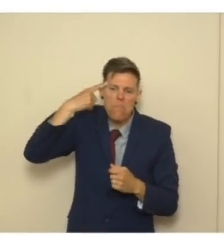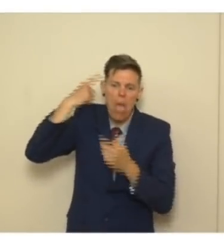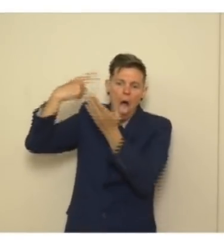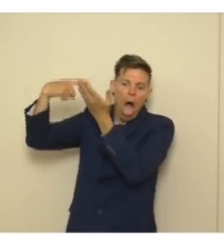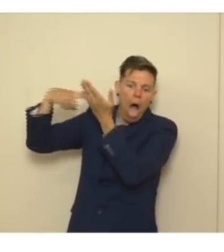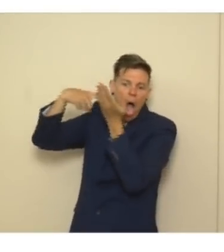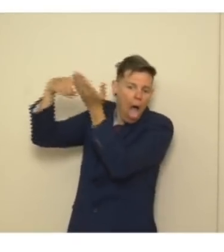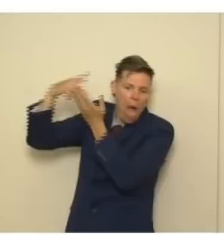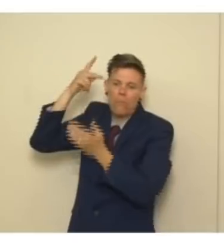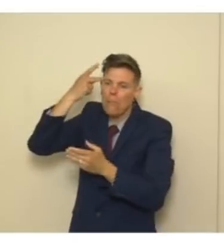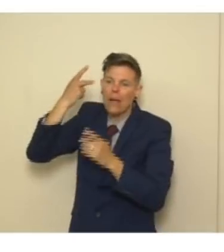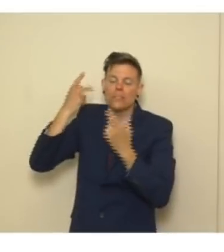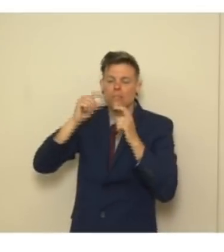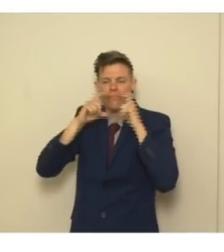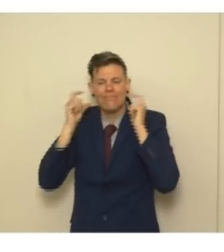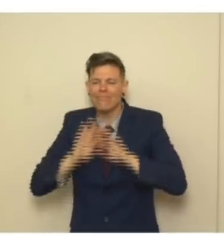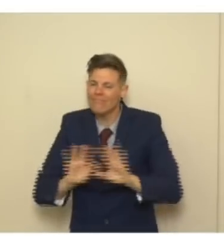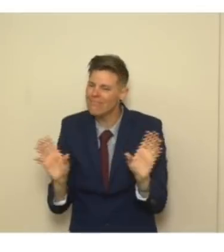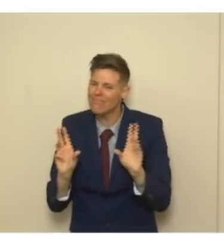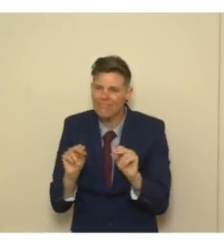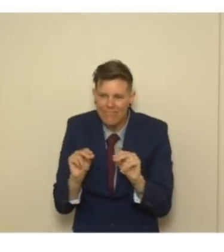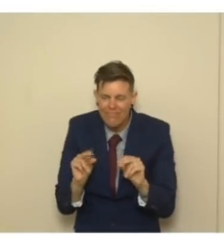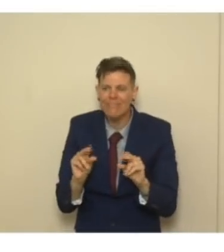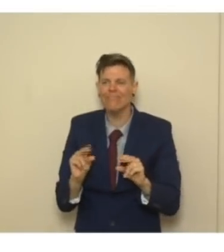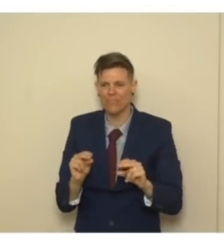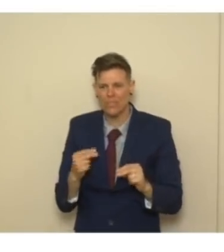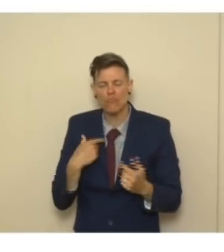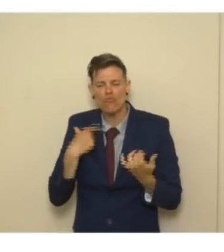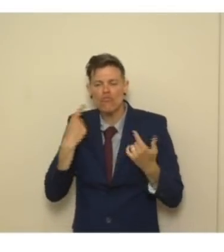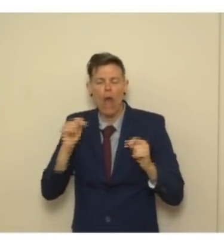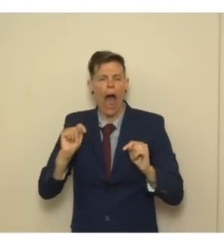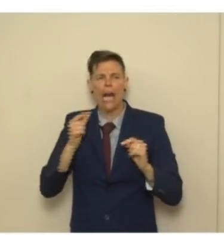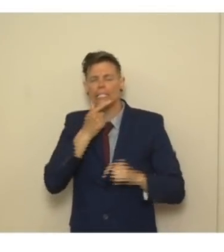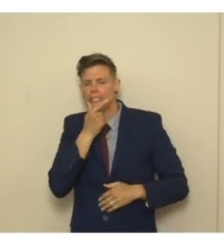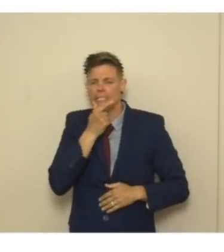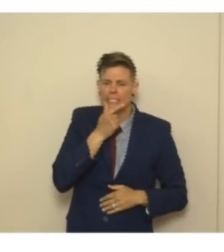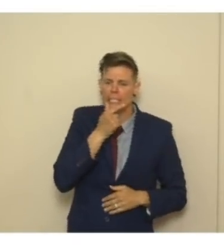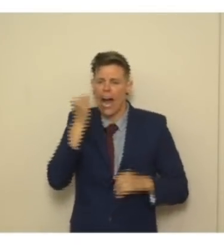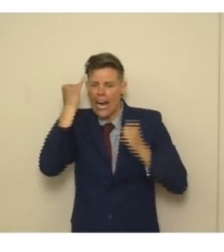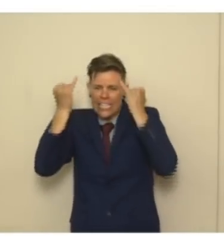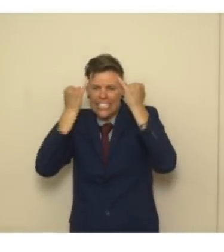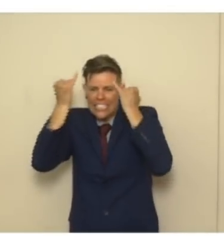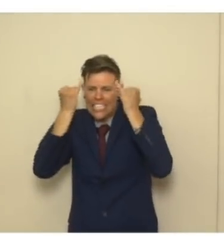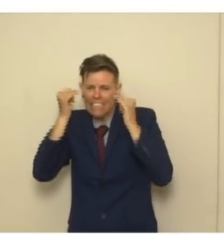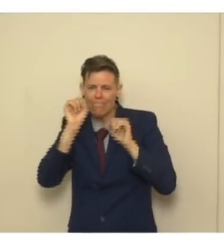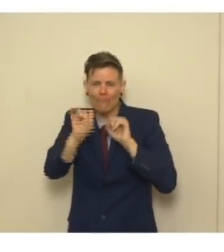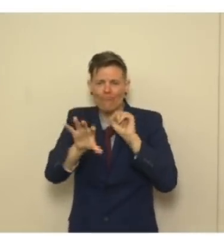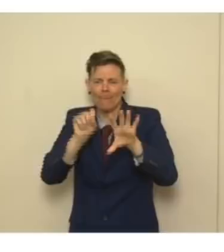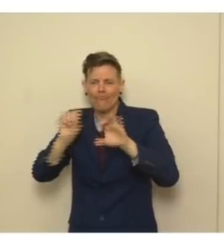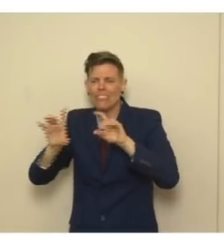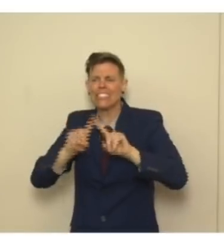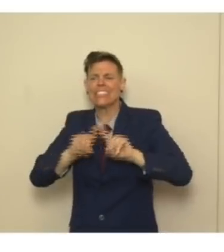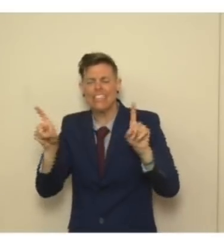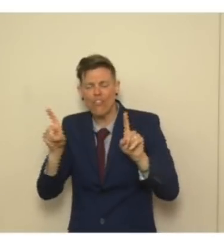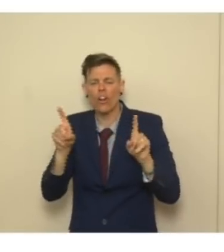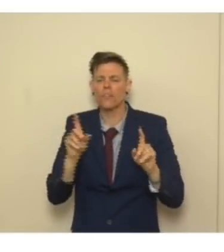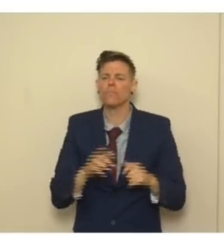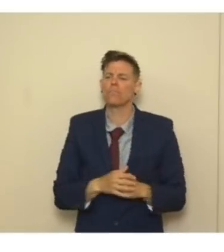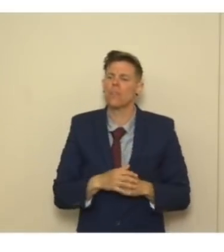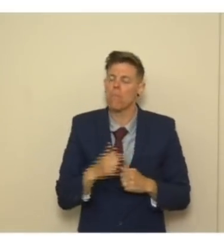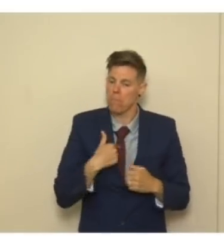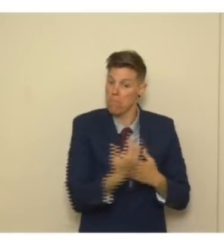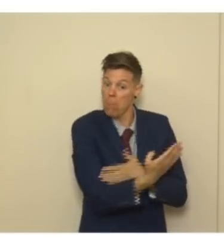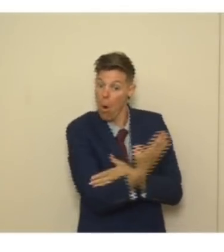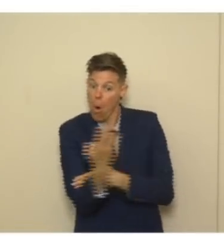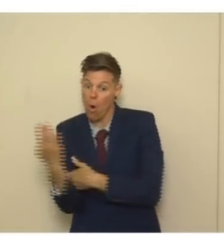on an analogy, and I don't know if this is the perfect one, but I get up every morning and I put on sunscreen. And part of the reason I do is because I'm a physician and